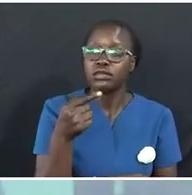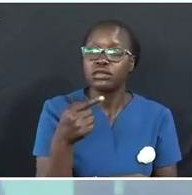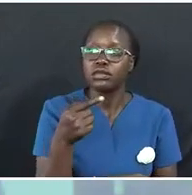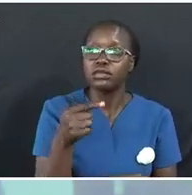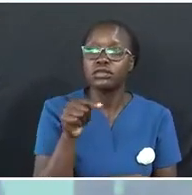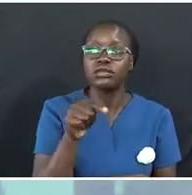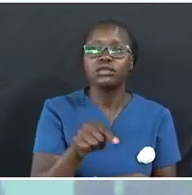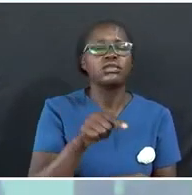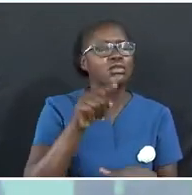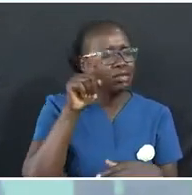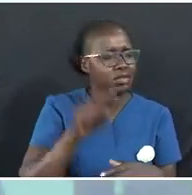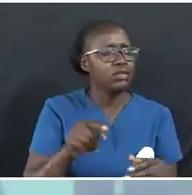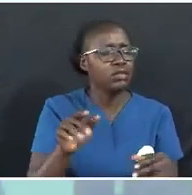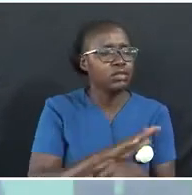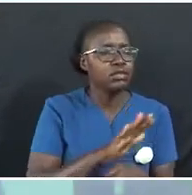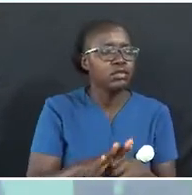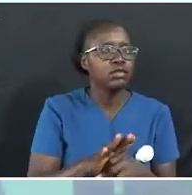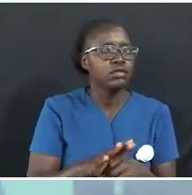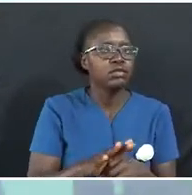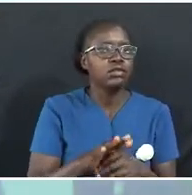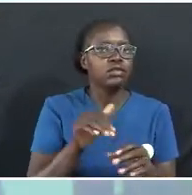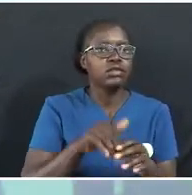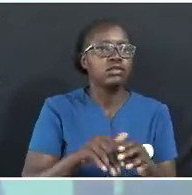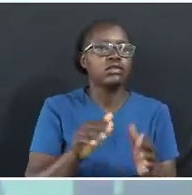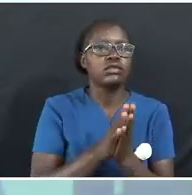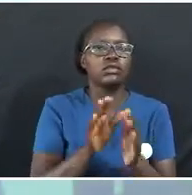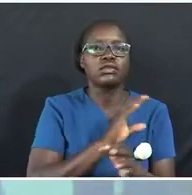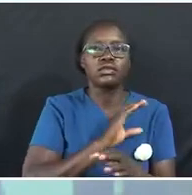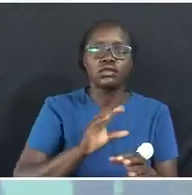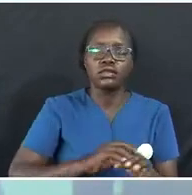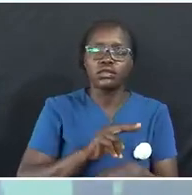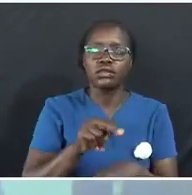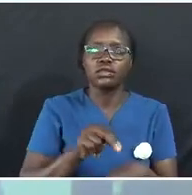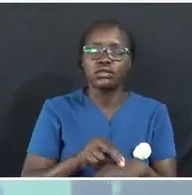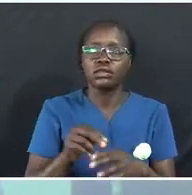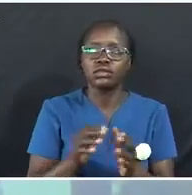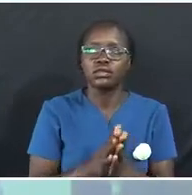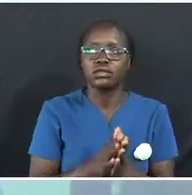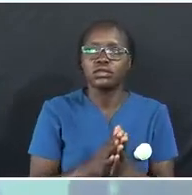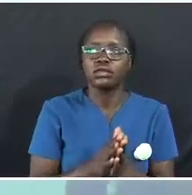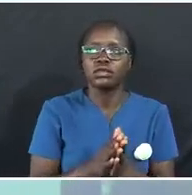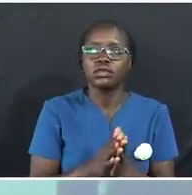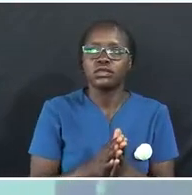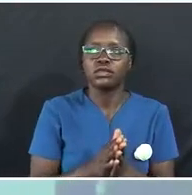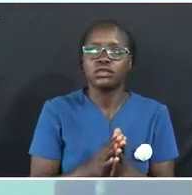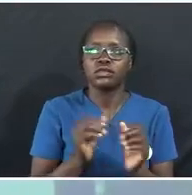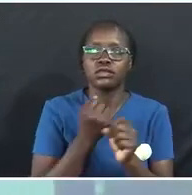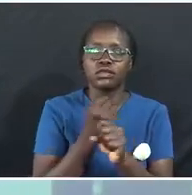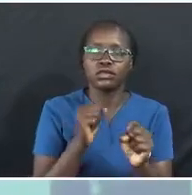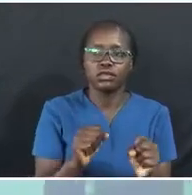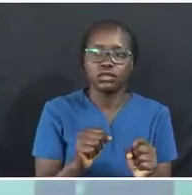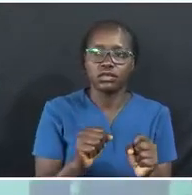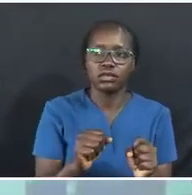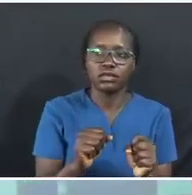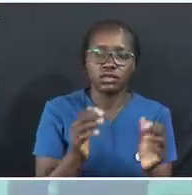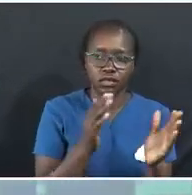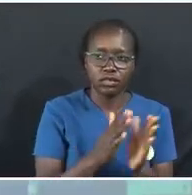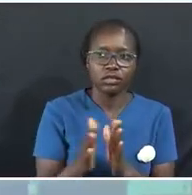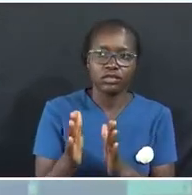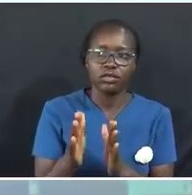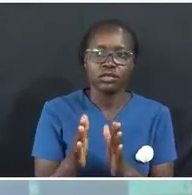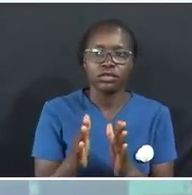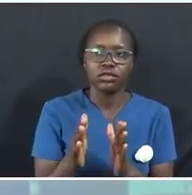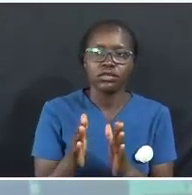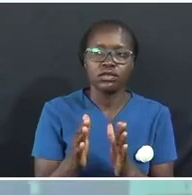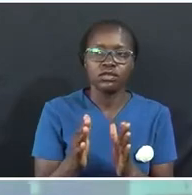things must be fulfilled in this generation. So they knew Jesus is going in this generation, is preparing